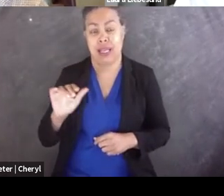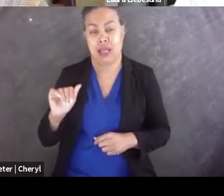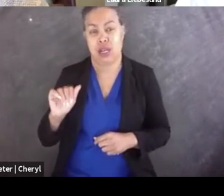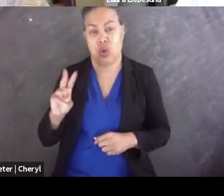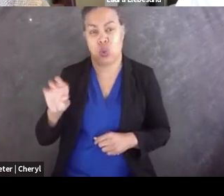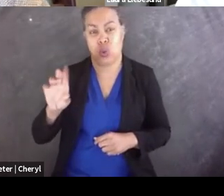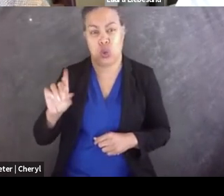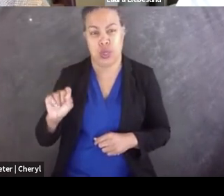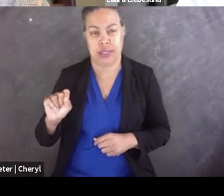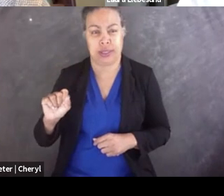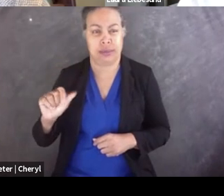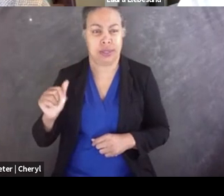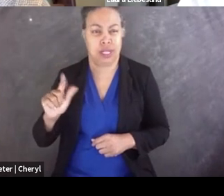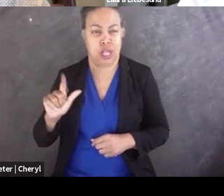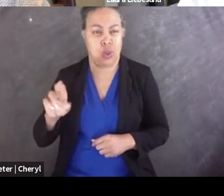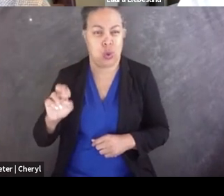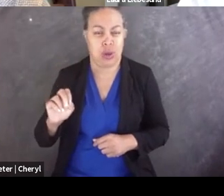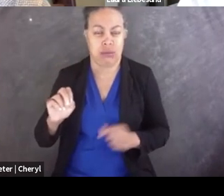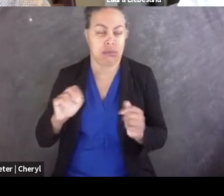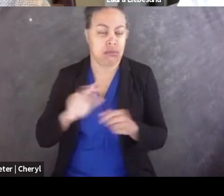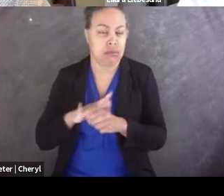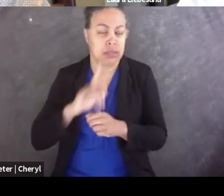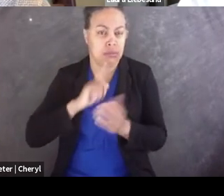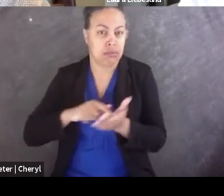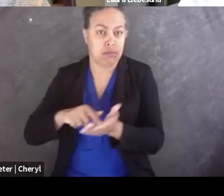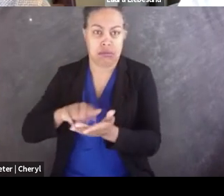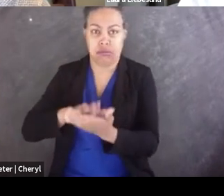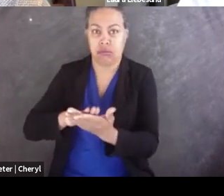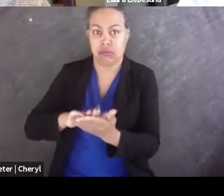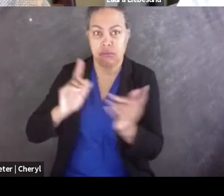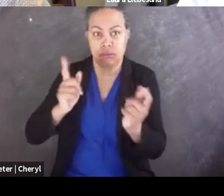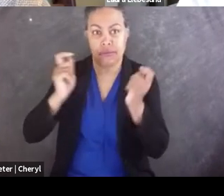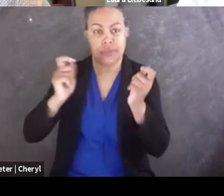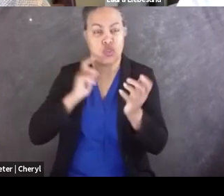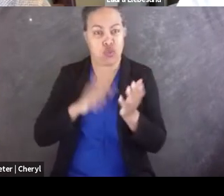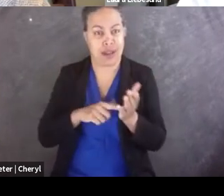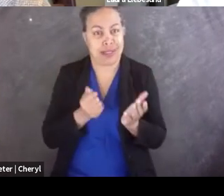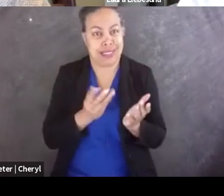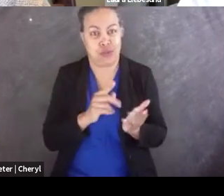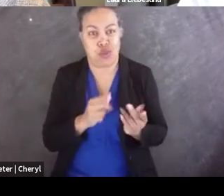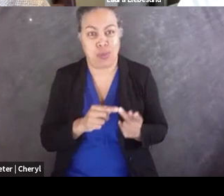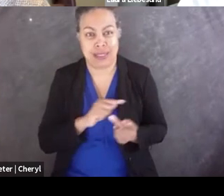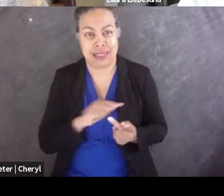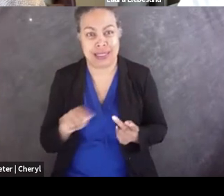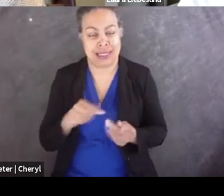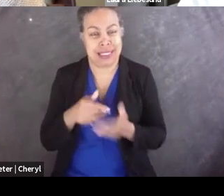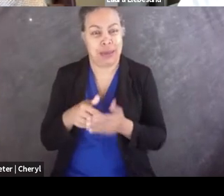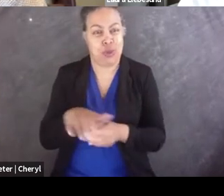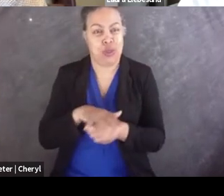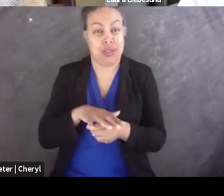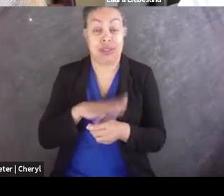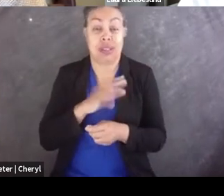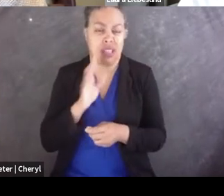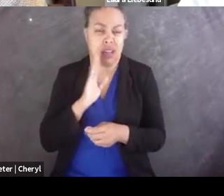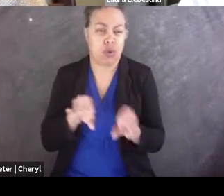recognizing all types of bars in the neighborhood. And I'll just